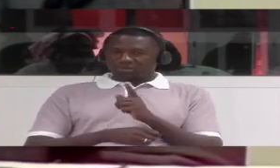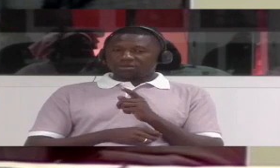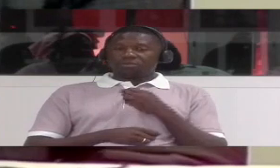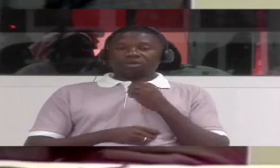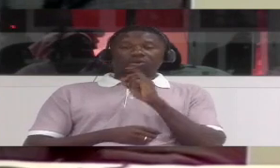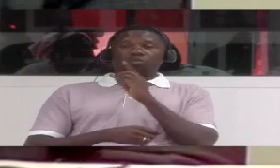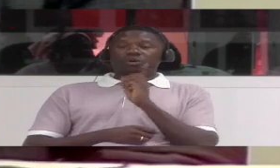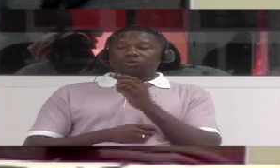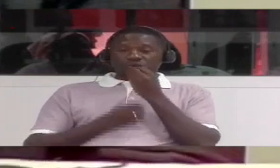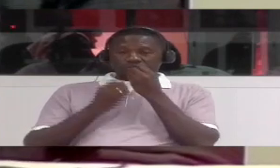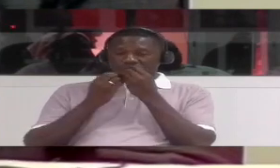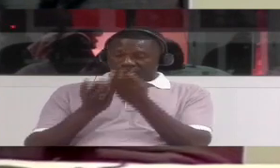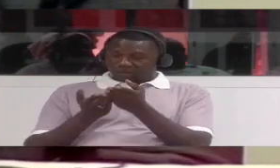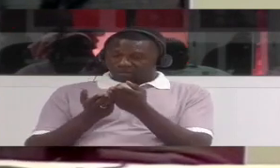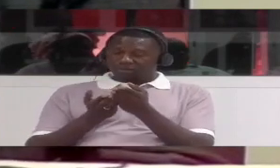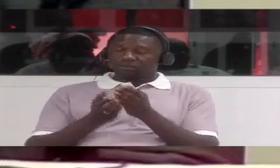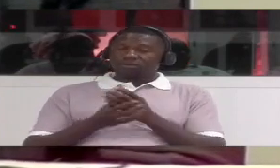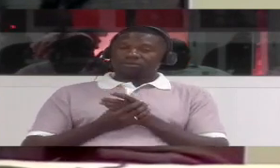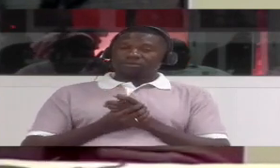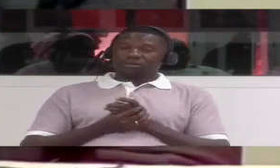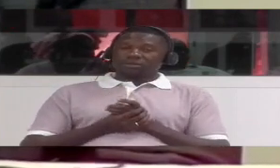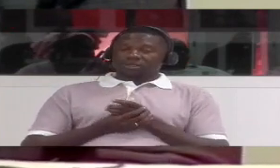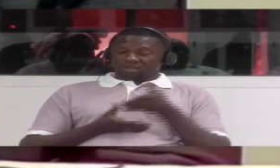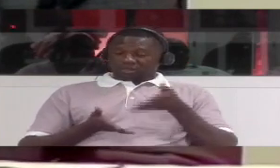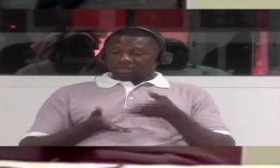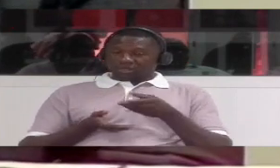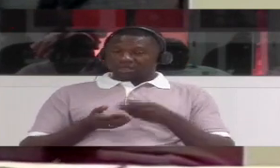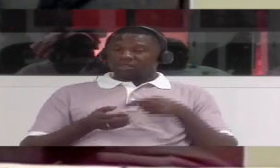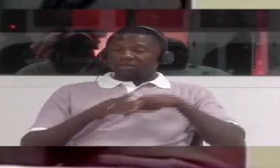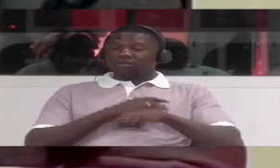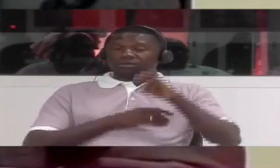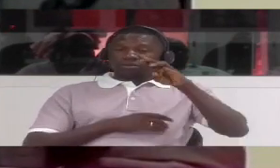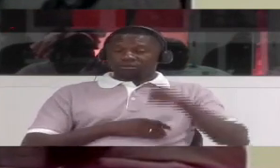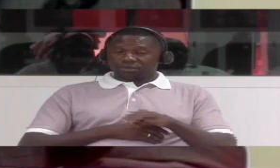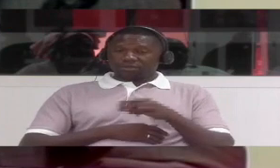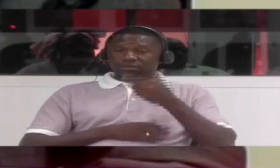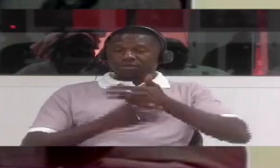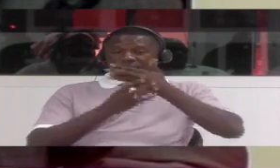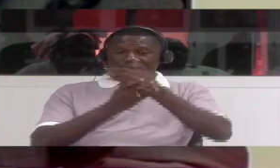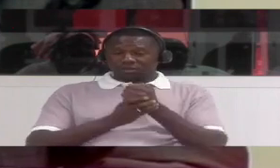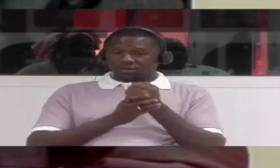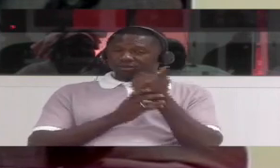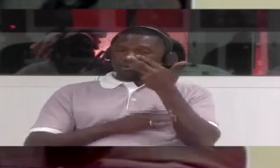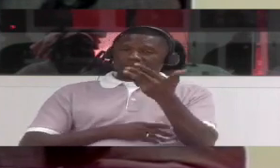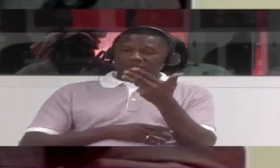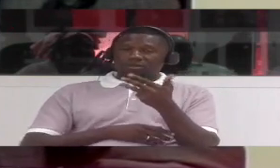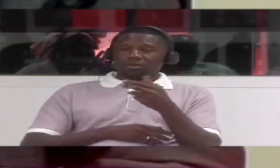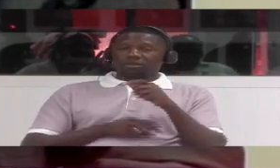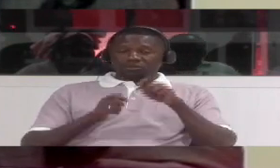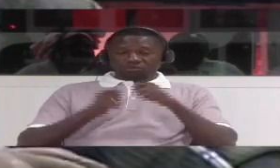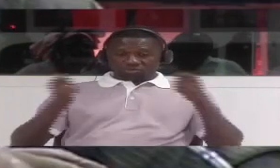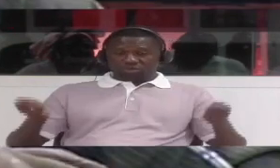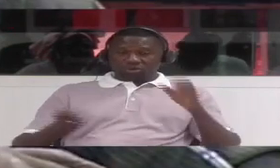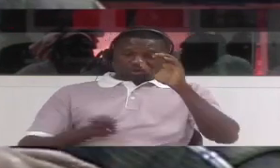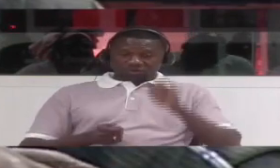According to what you have said here, that in May 1999, the newspaper was sold